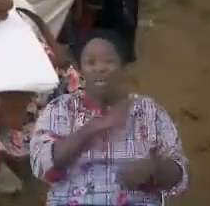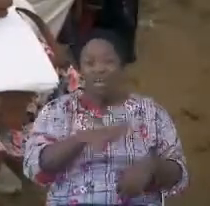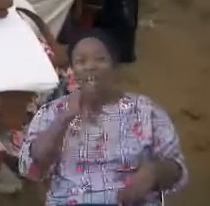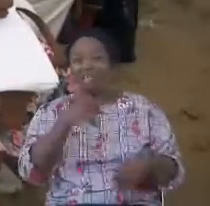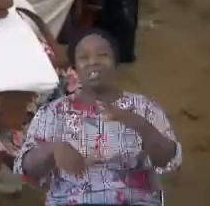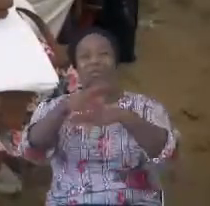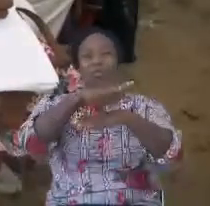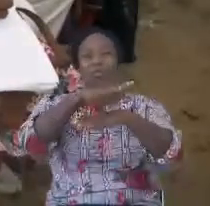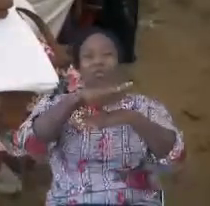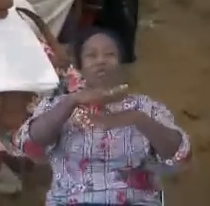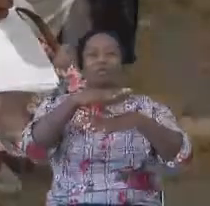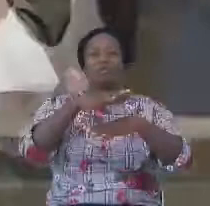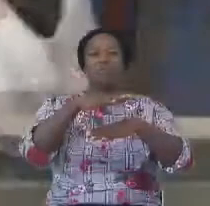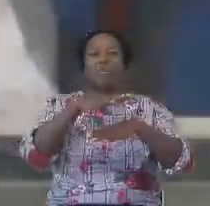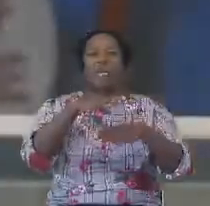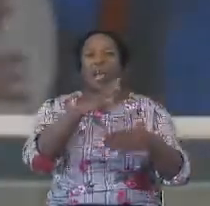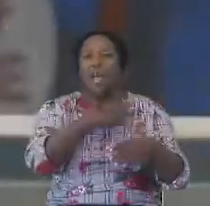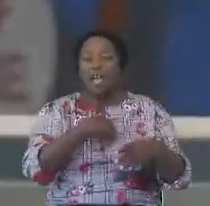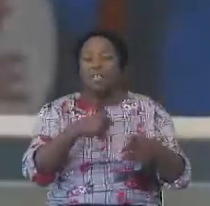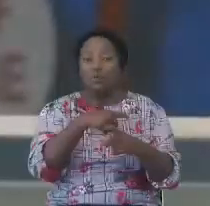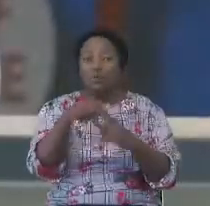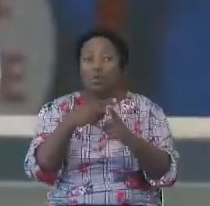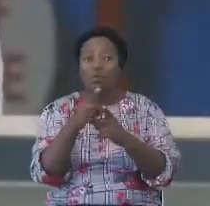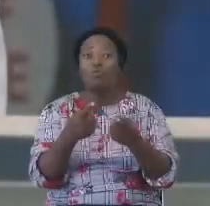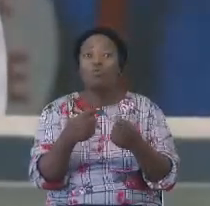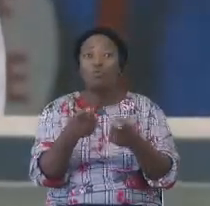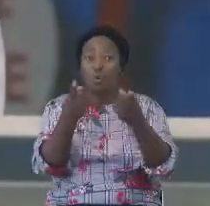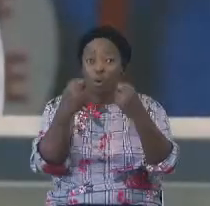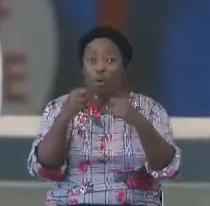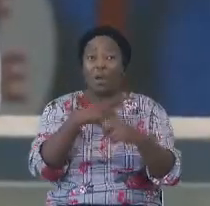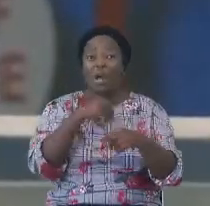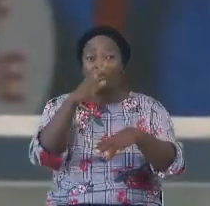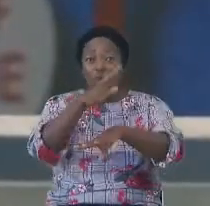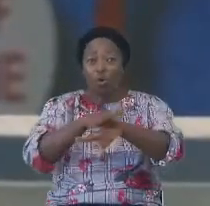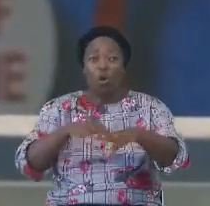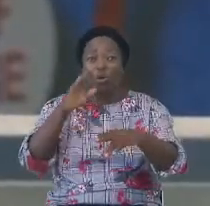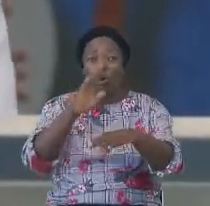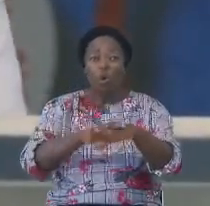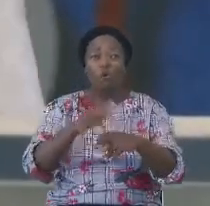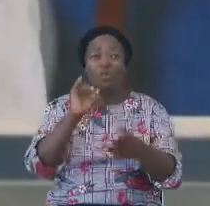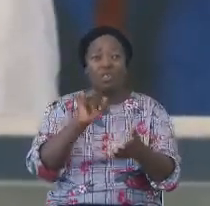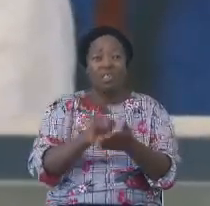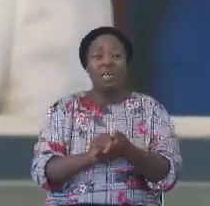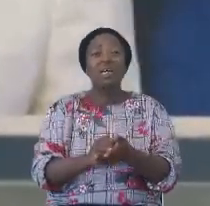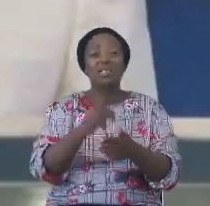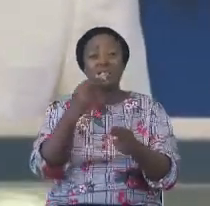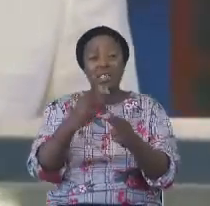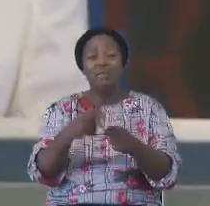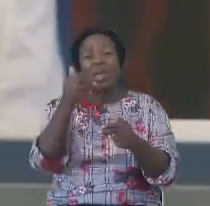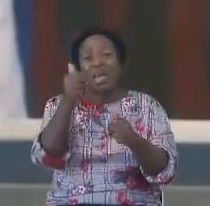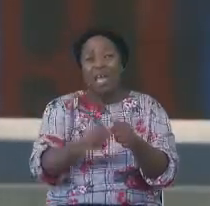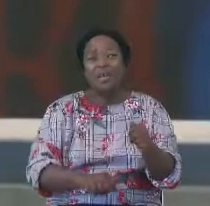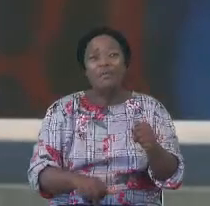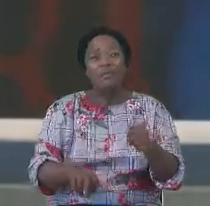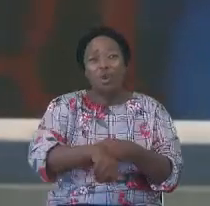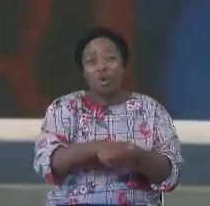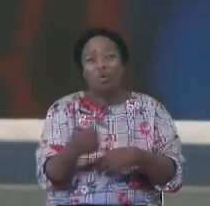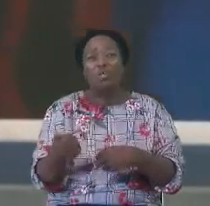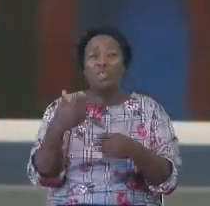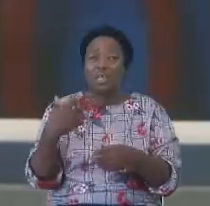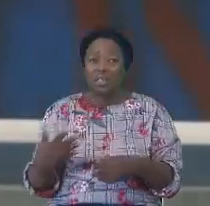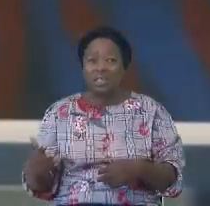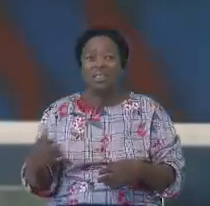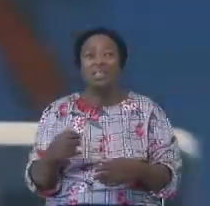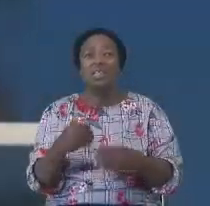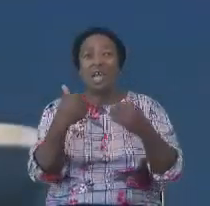Any name of any disease or deformity, Christ is above. And when you call on that